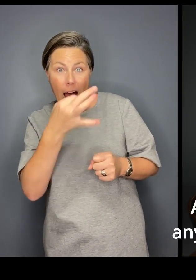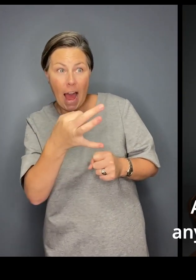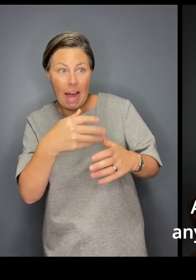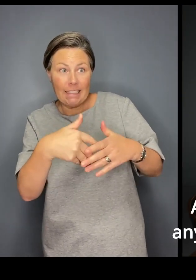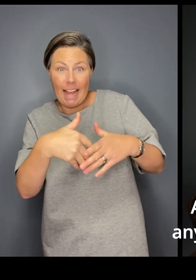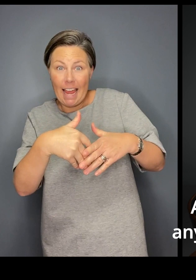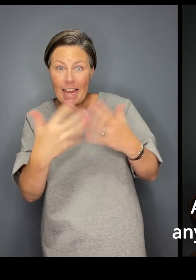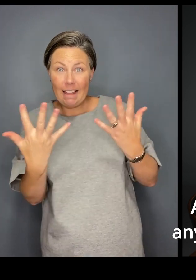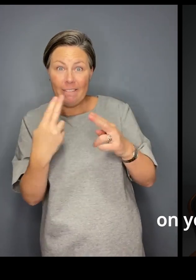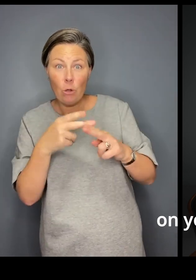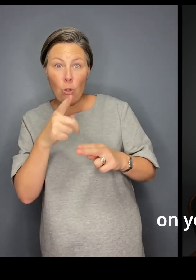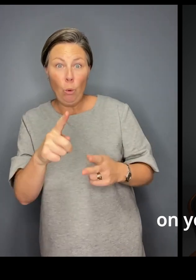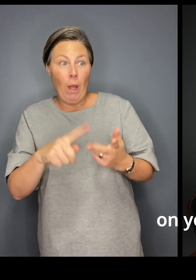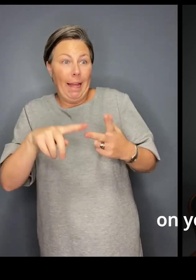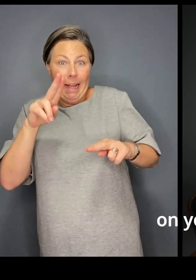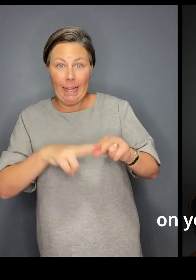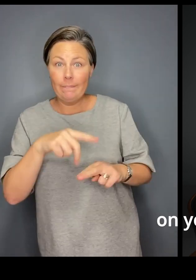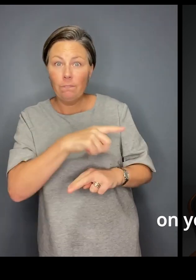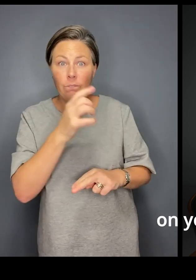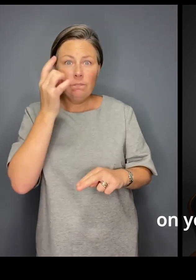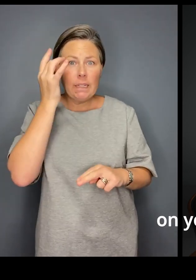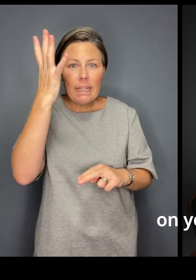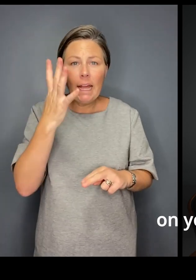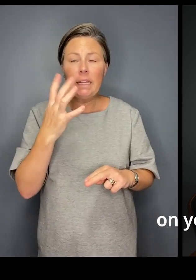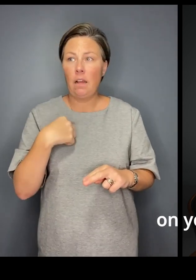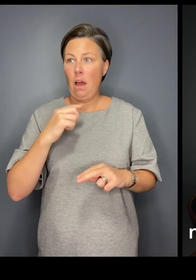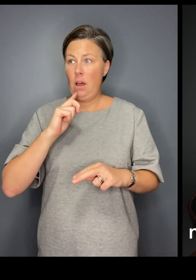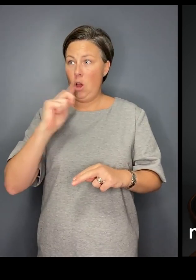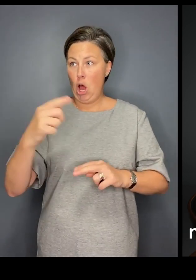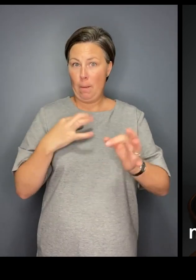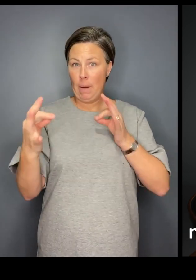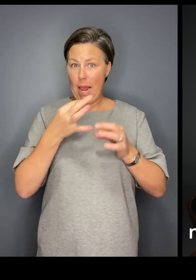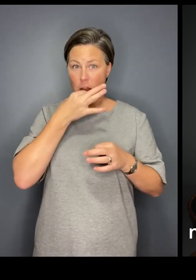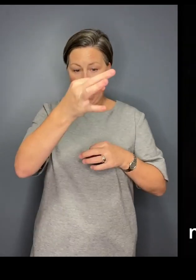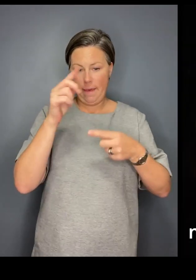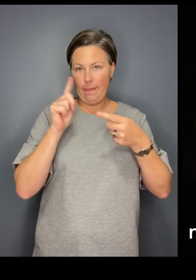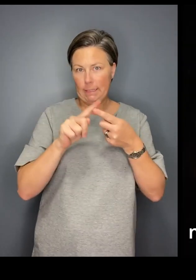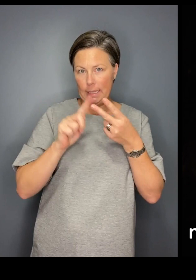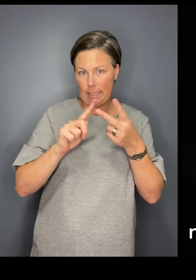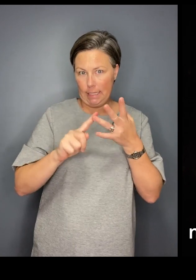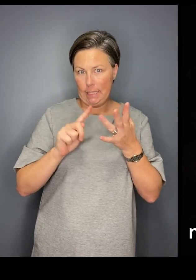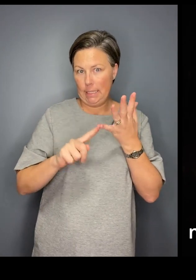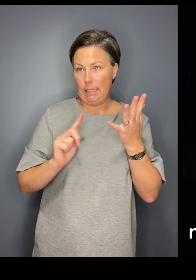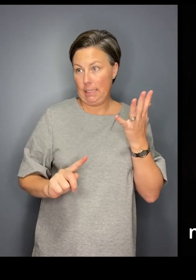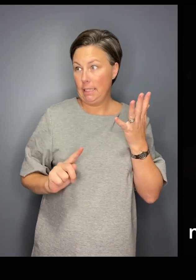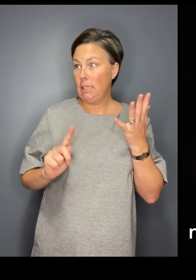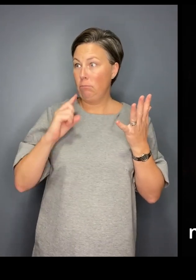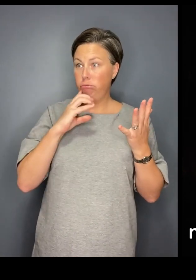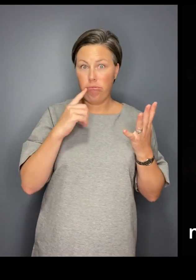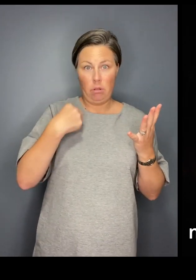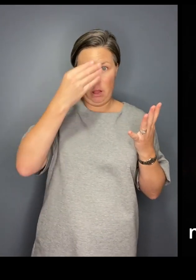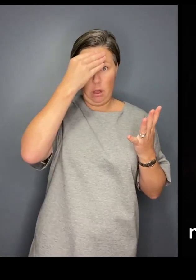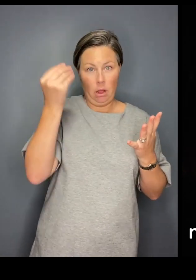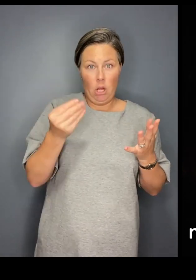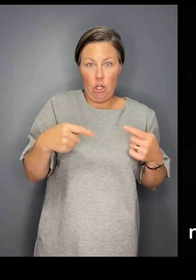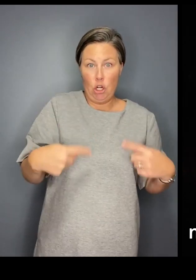was there anything you'd like me to say on your behalf if you get stuck? So I told her what I did, summary of what I needed